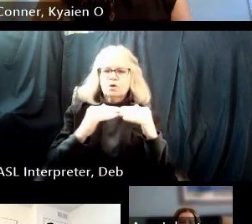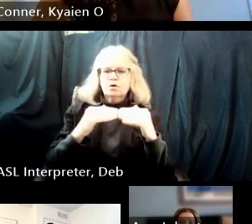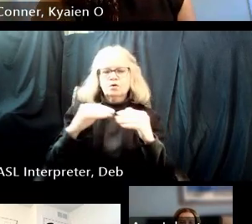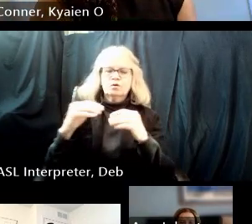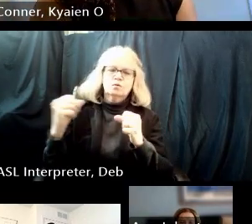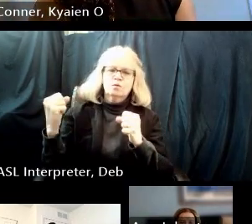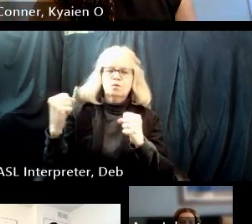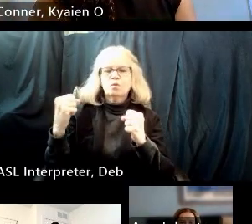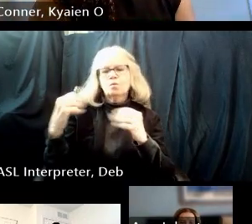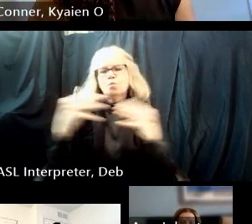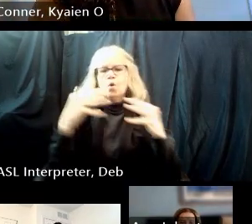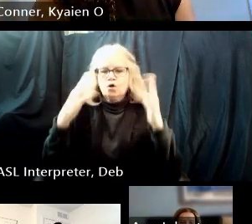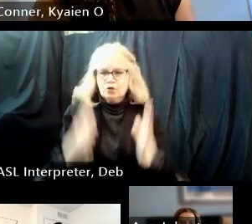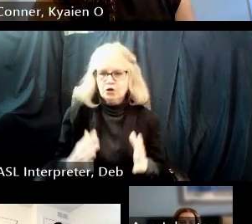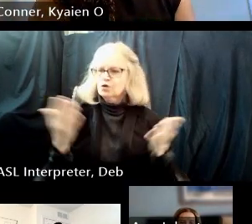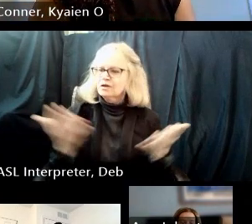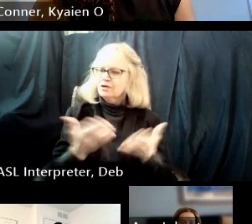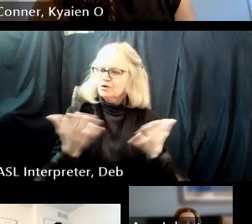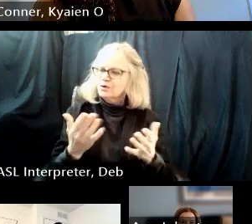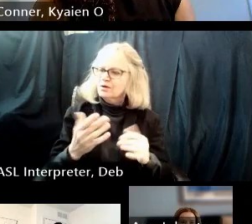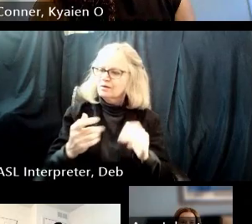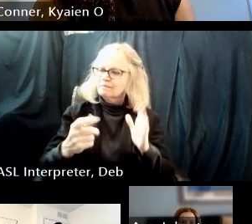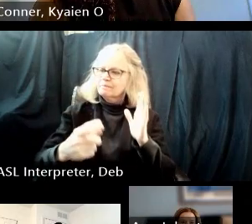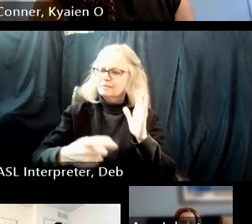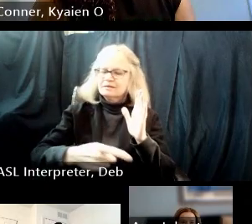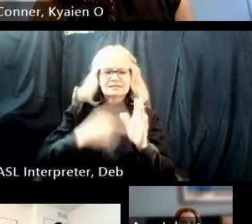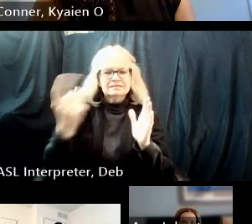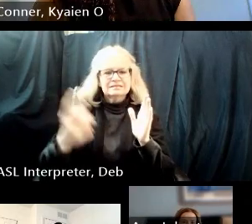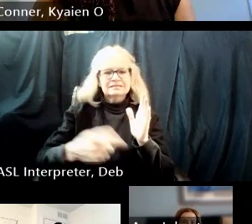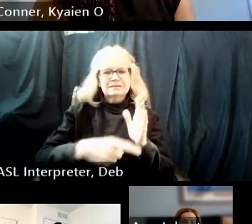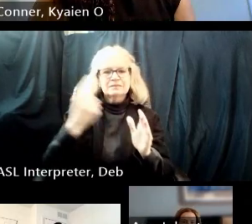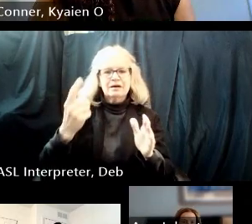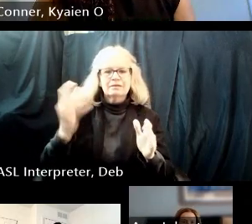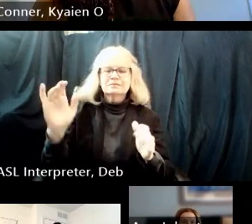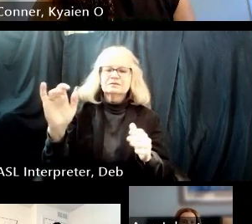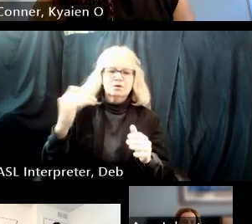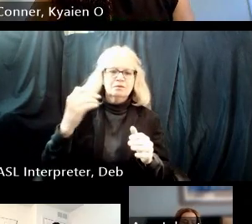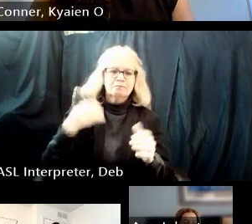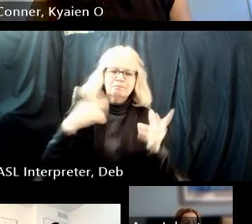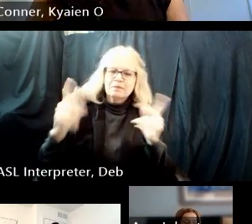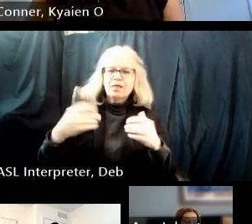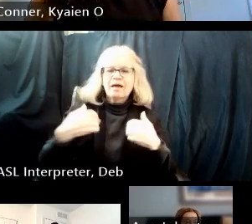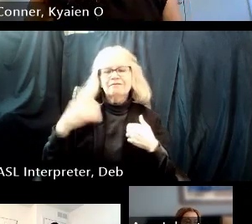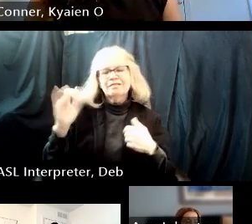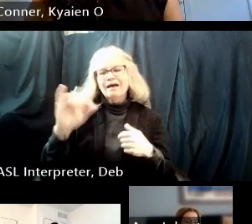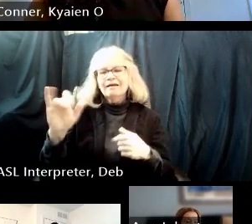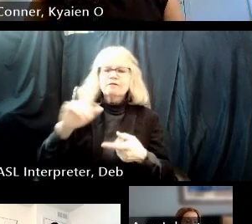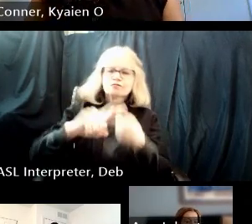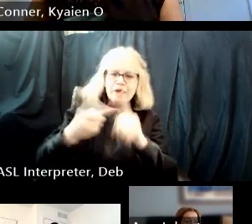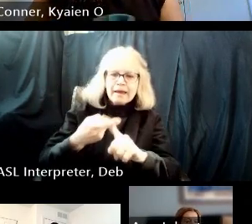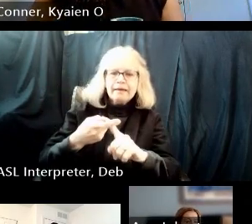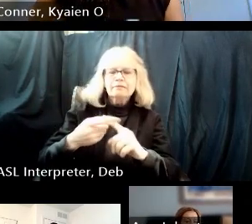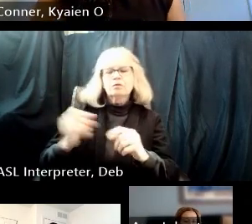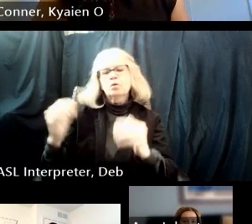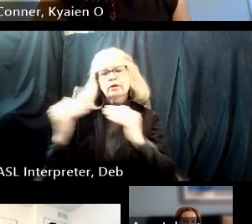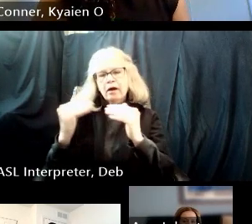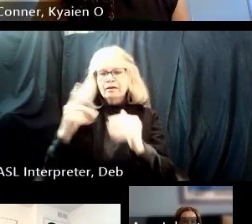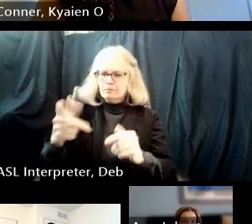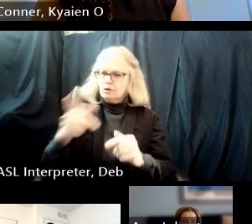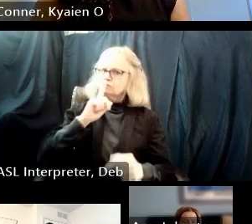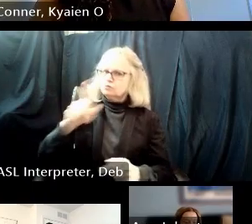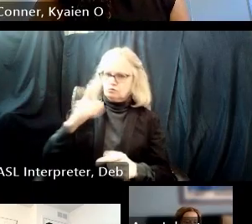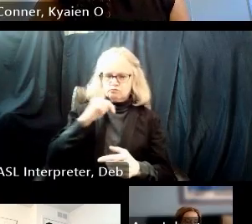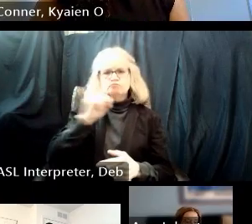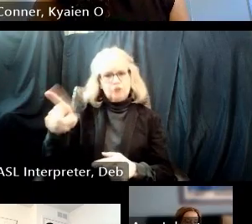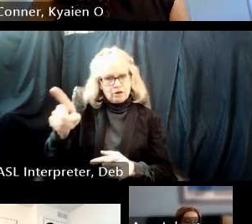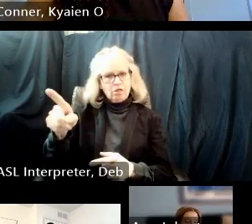Sometimes people throw out the terms like friend or colleagues, but this person is truly a friend. If anyone knows